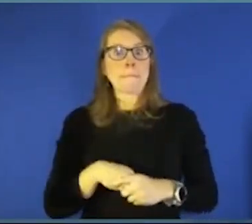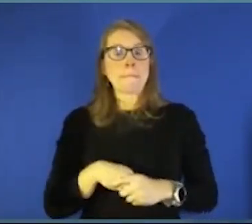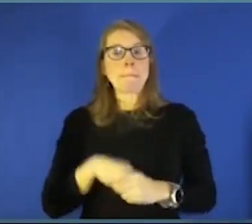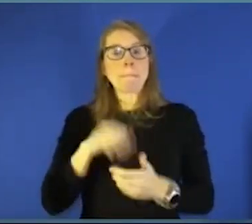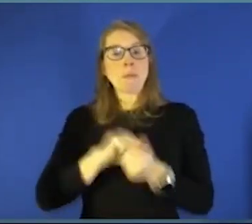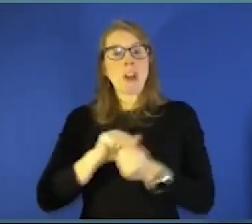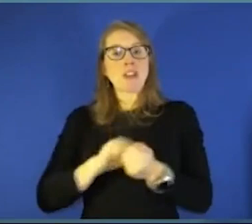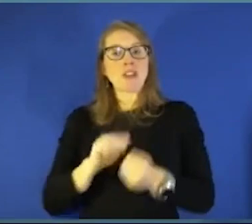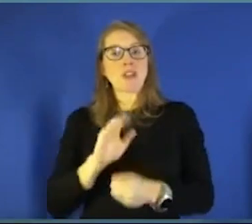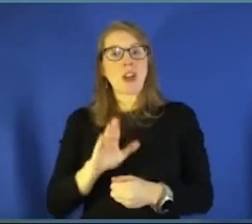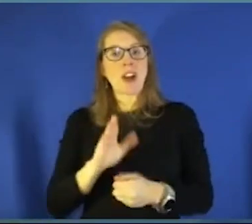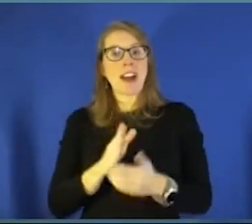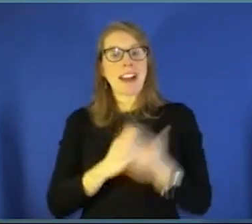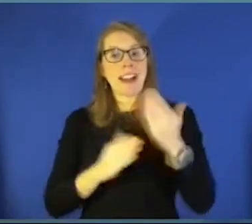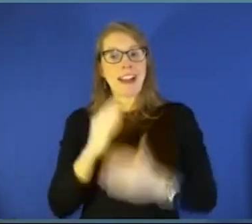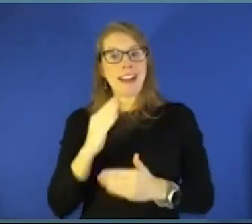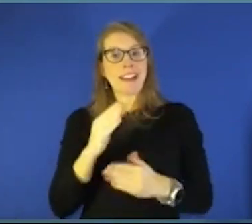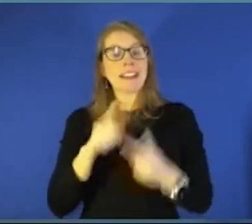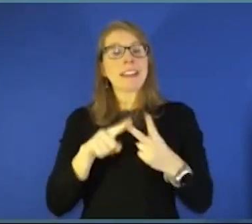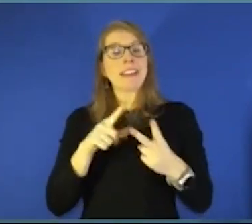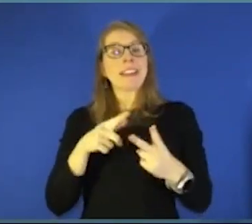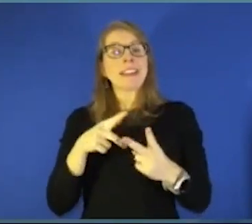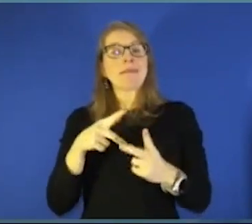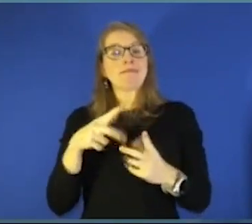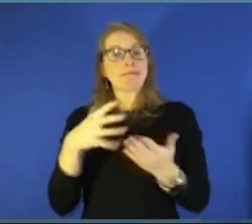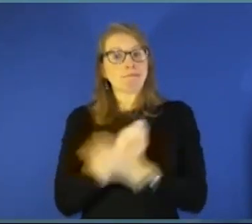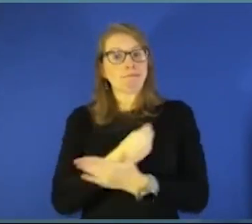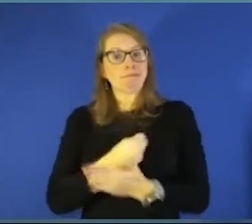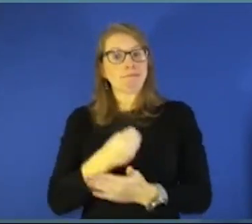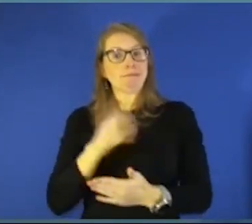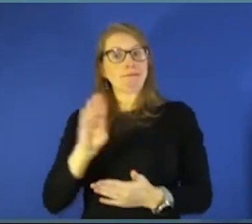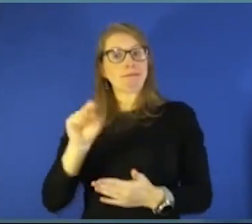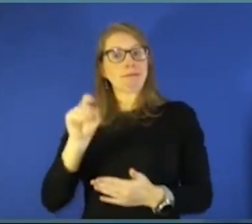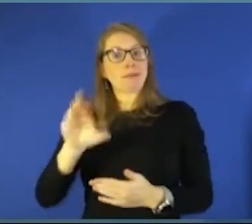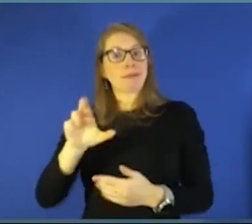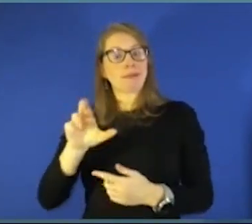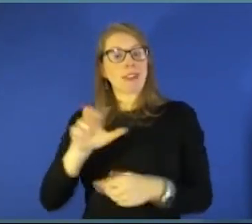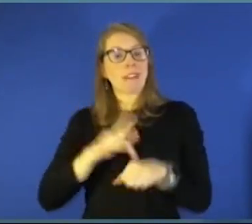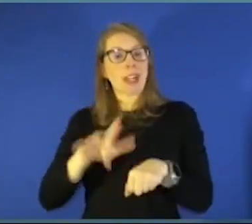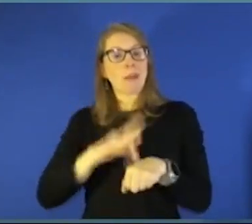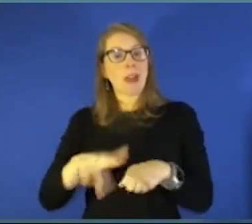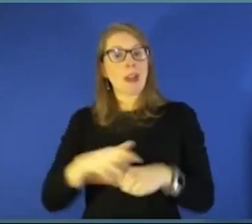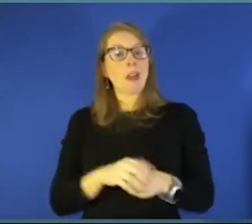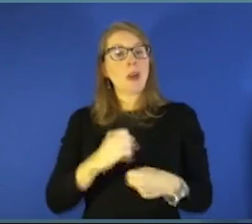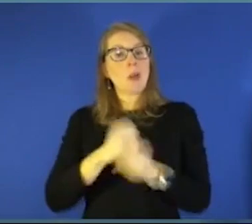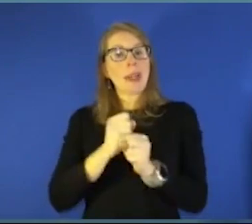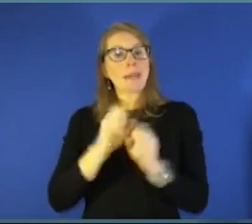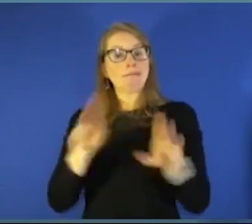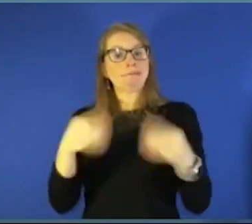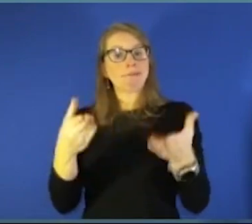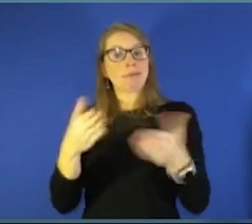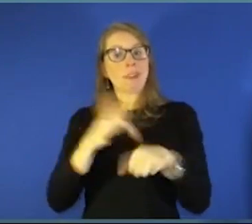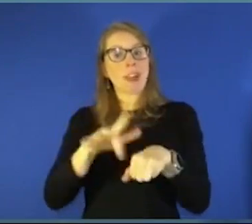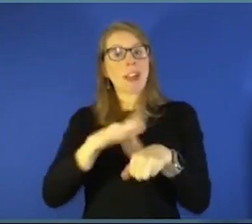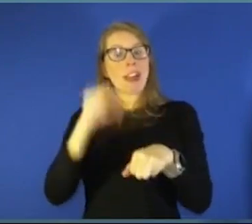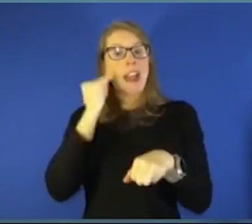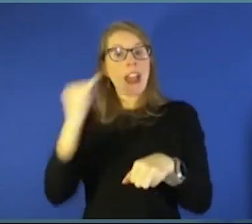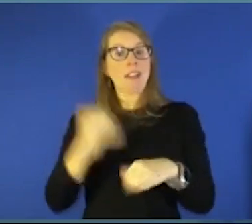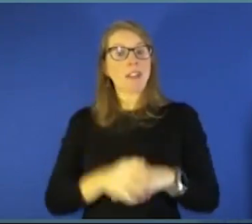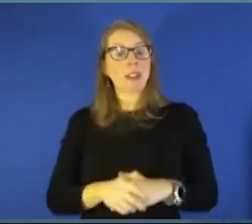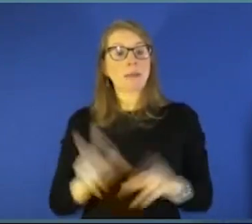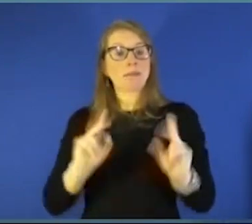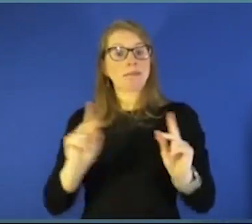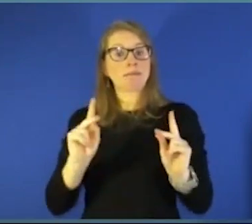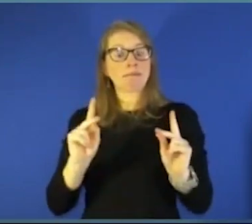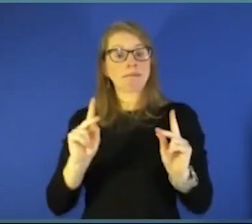hands, wear your mask, and get your booster. They're available, and we certainly make them available. And if there's an outcry,